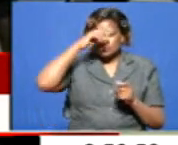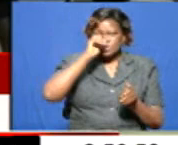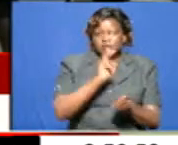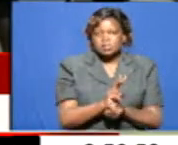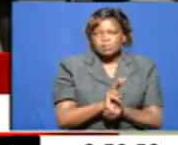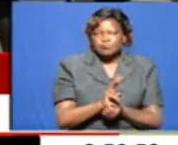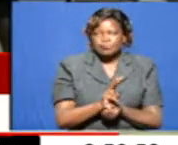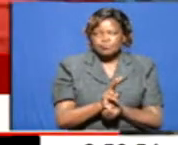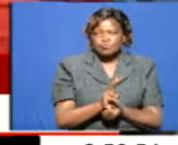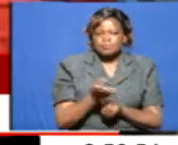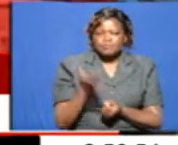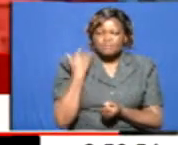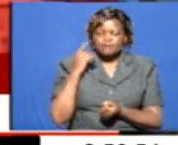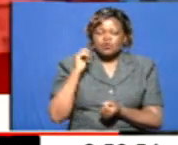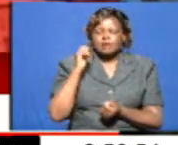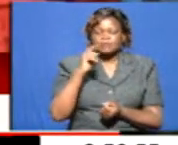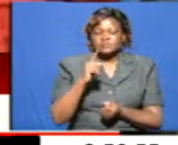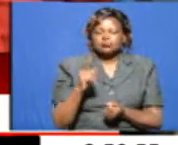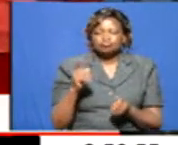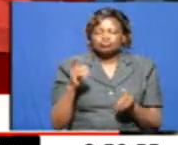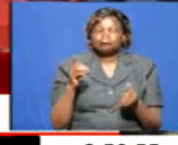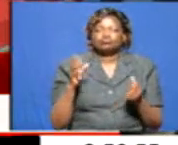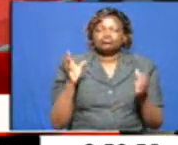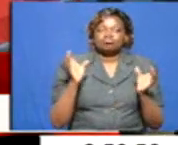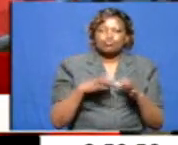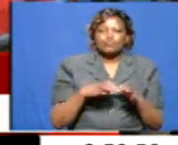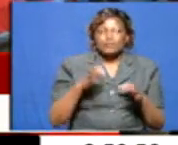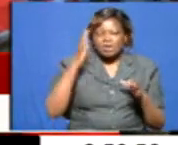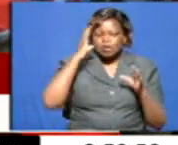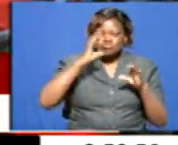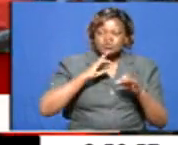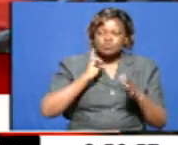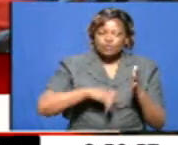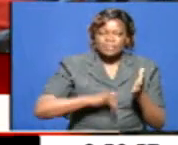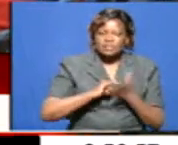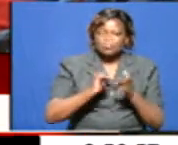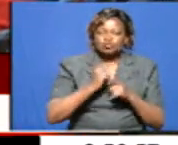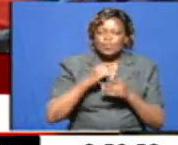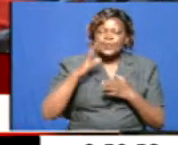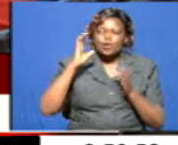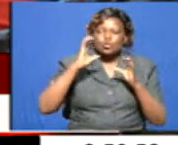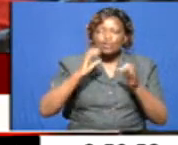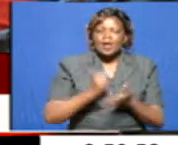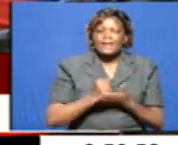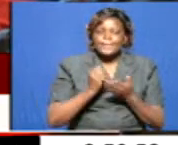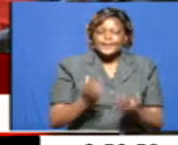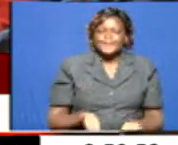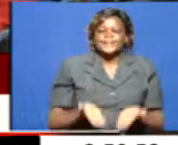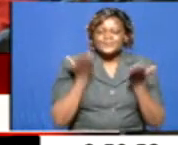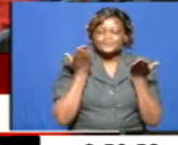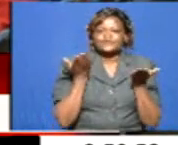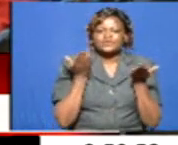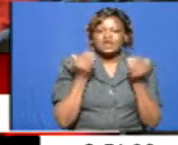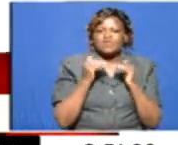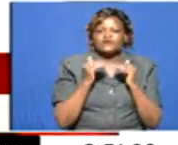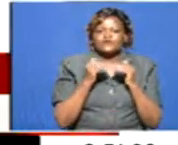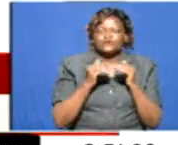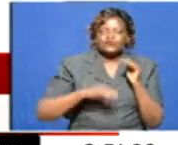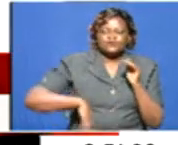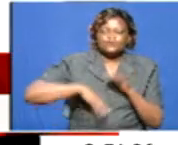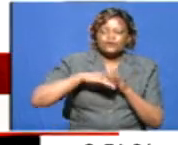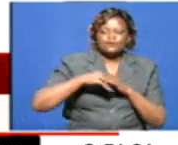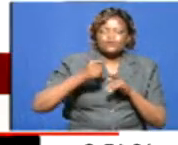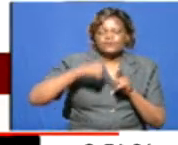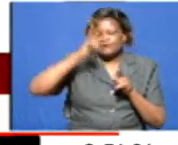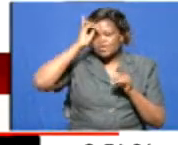Now, former Harambee Starlets head coach Jacqueline Juma said that training more coaches will help improve the level of football from grassroots